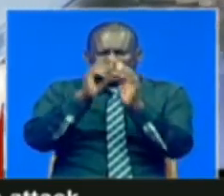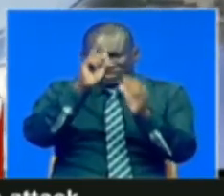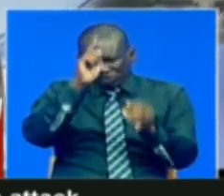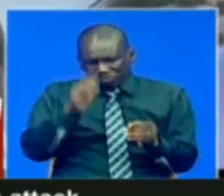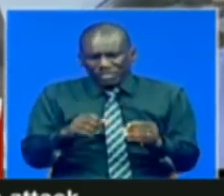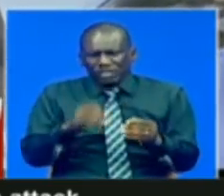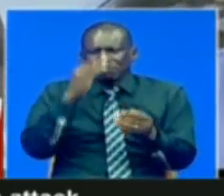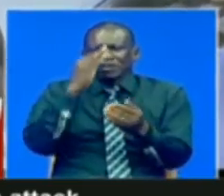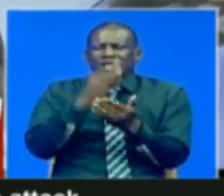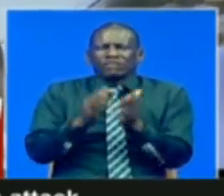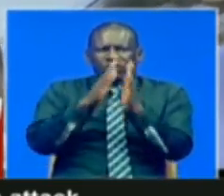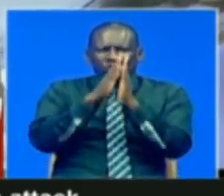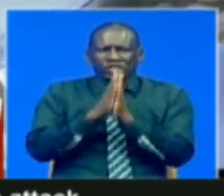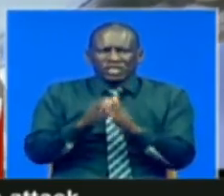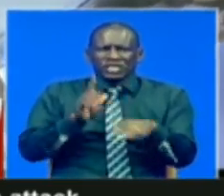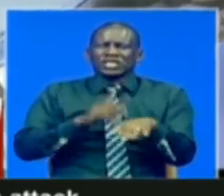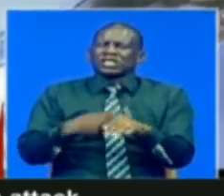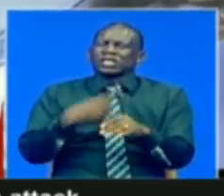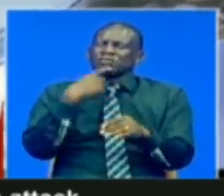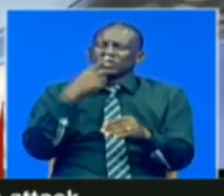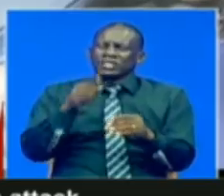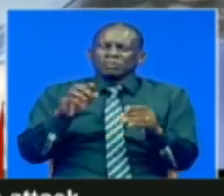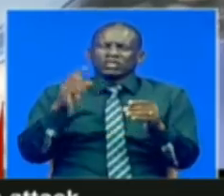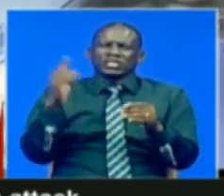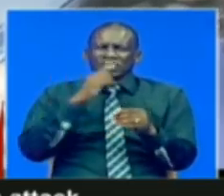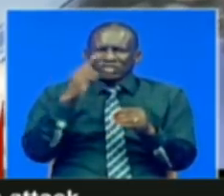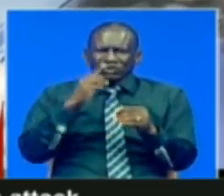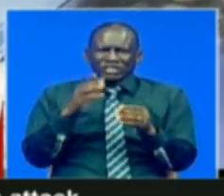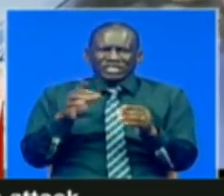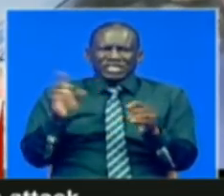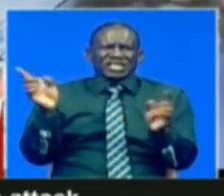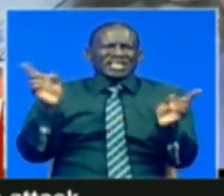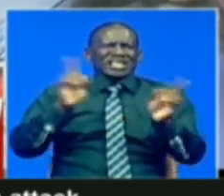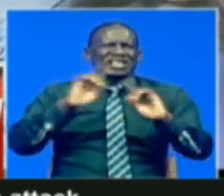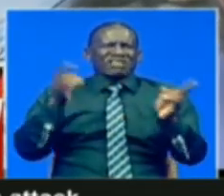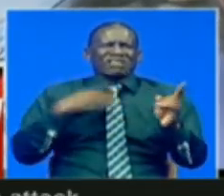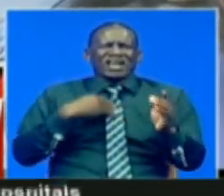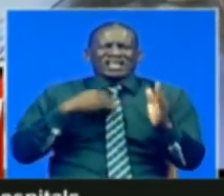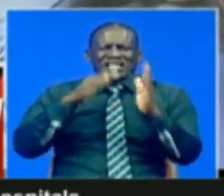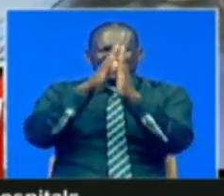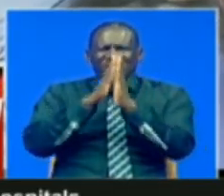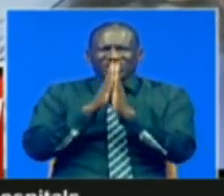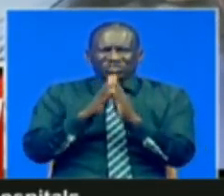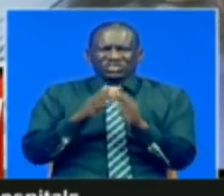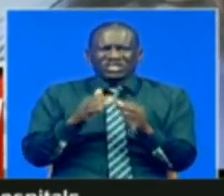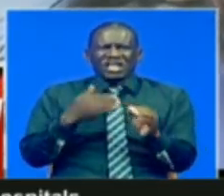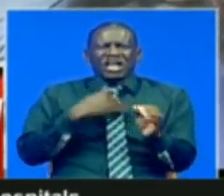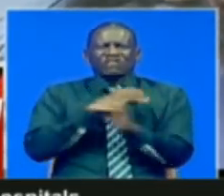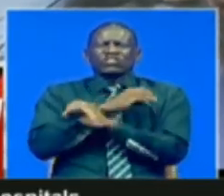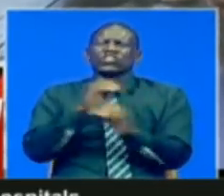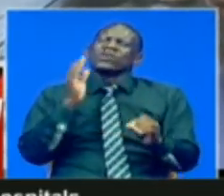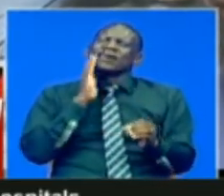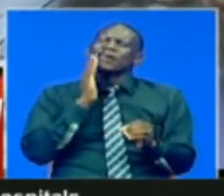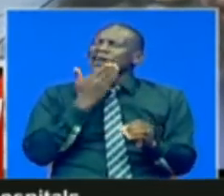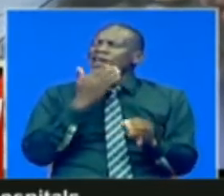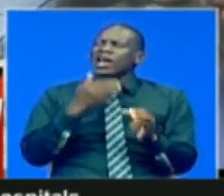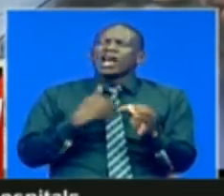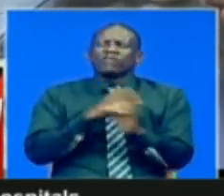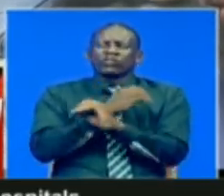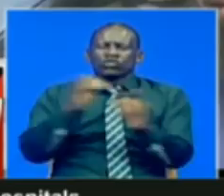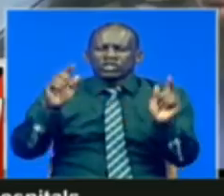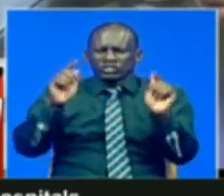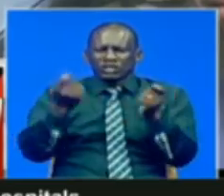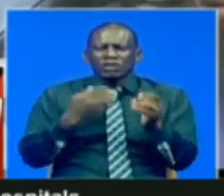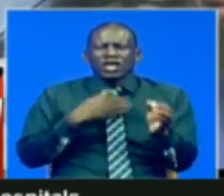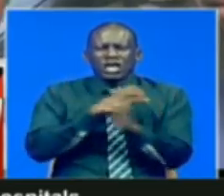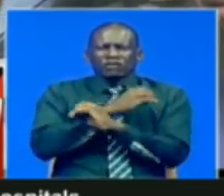to say a terrorist does not have a religion. Wala hana rangi, hana kabila, hana